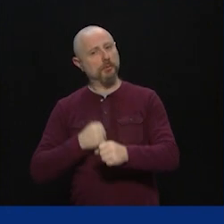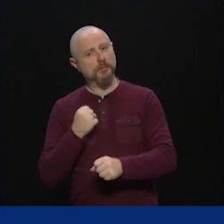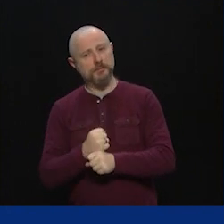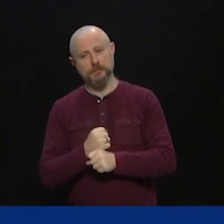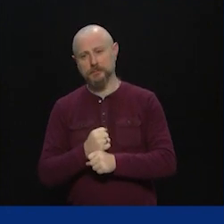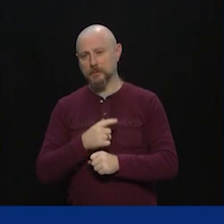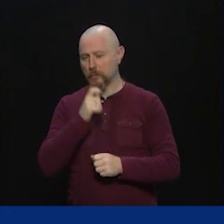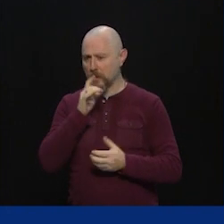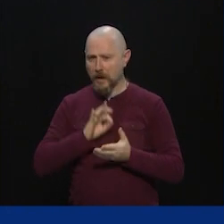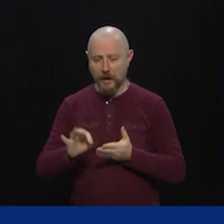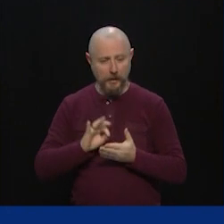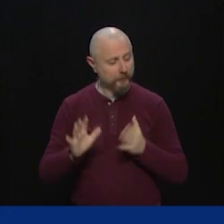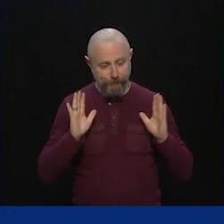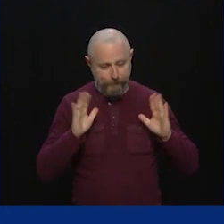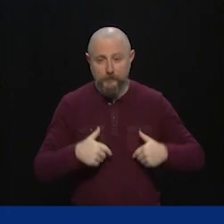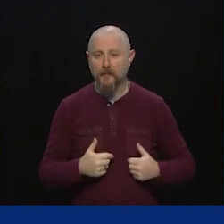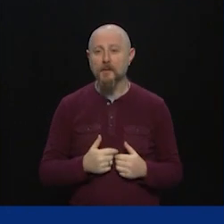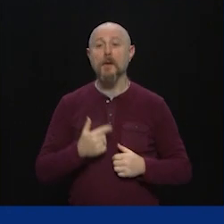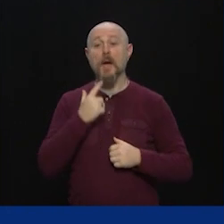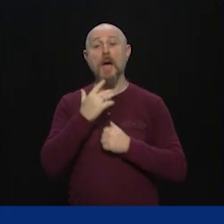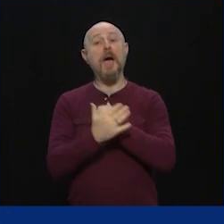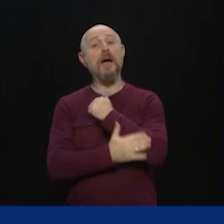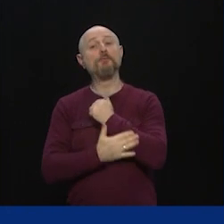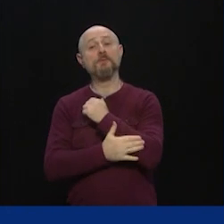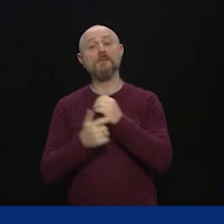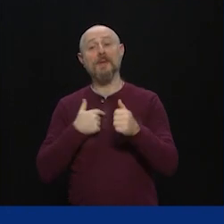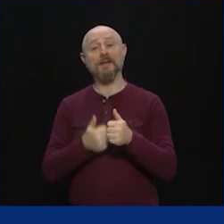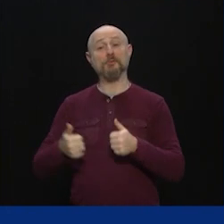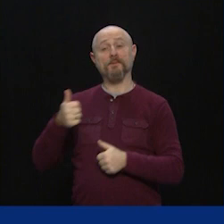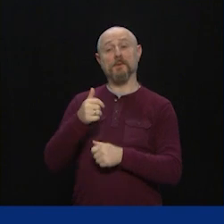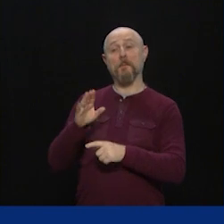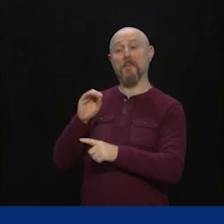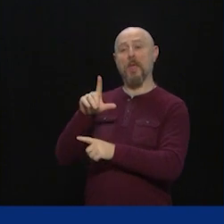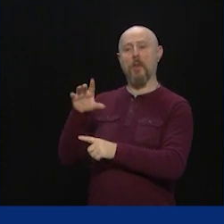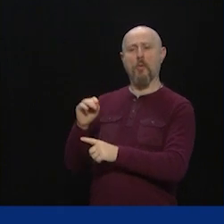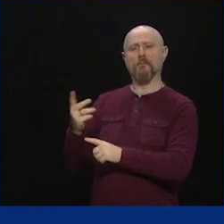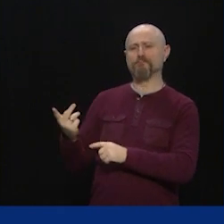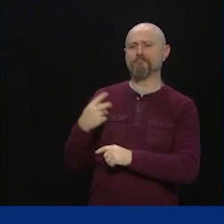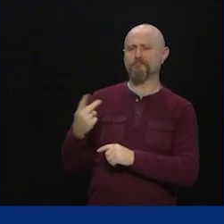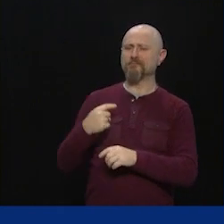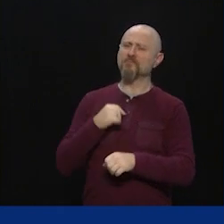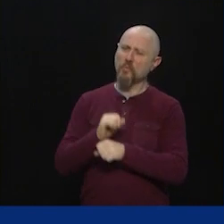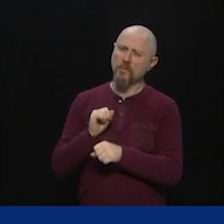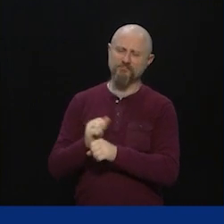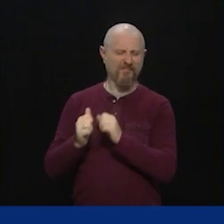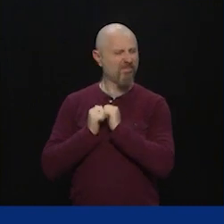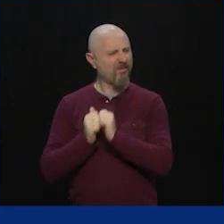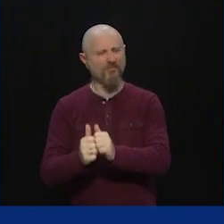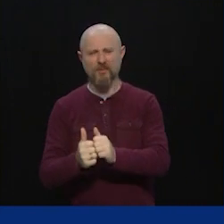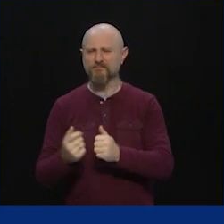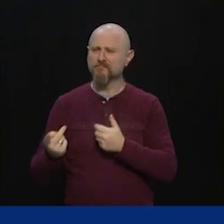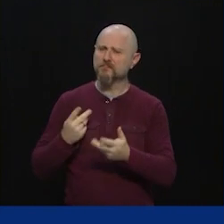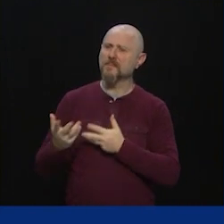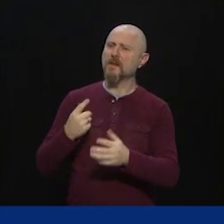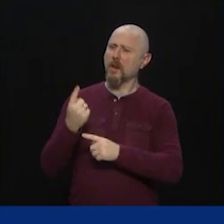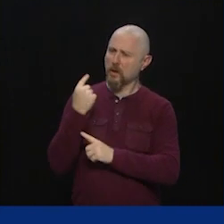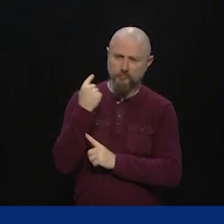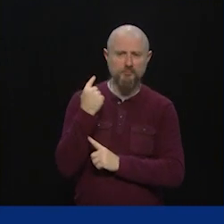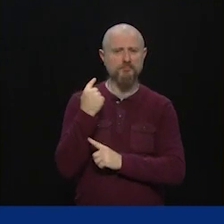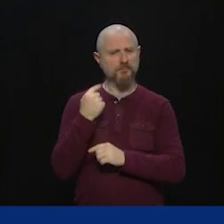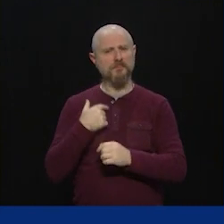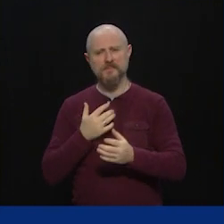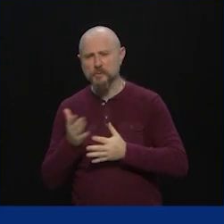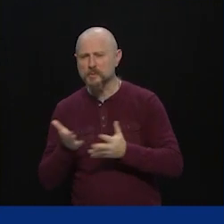I want to thank you. You and I were just in the trenches together last year as we managed through the early months of the